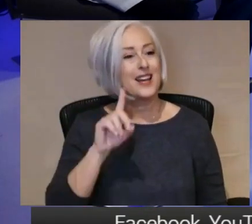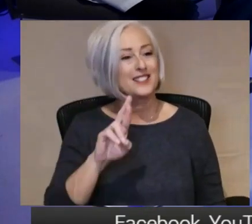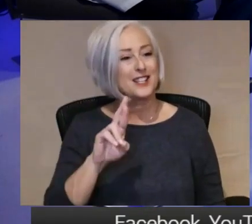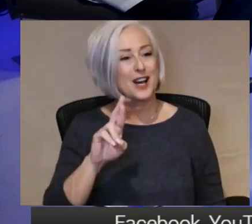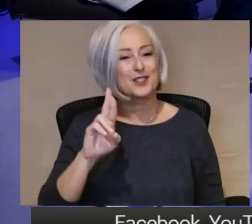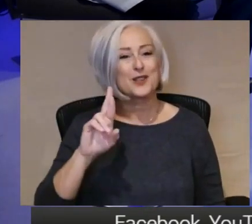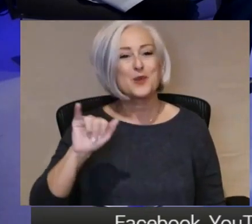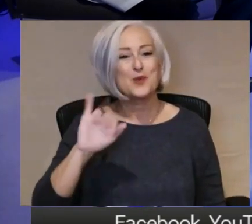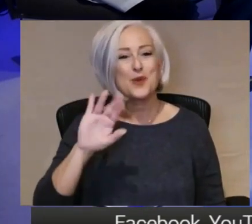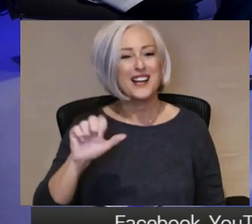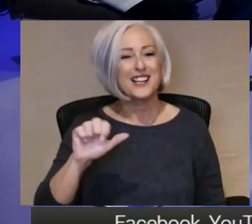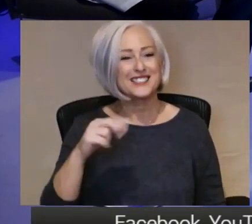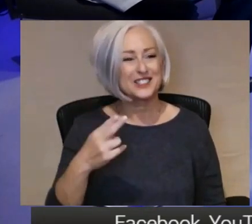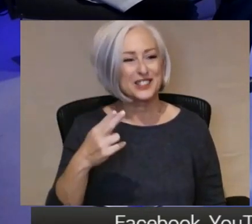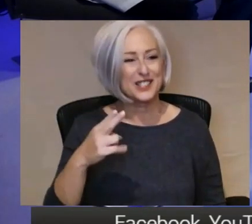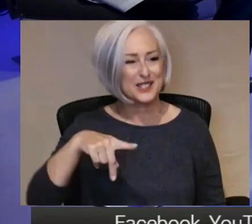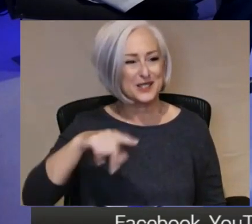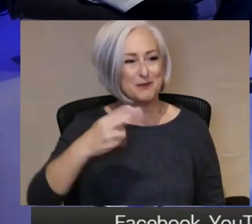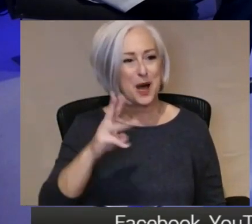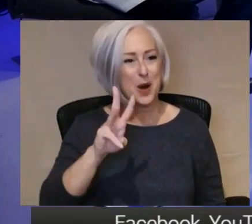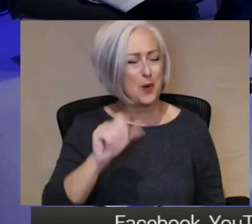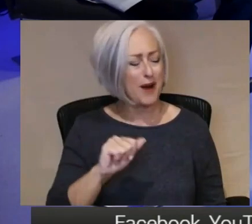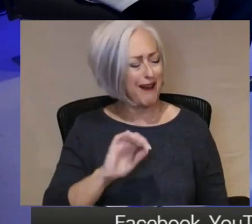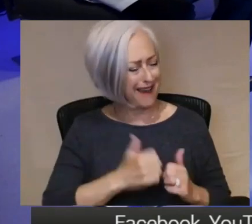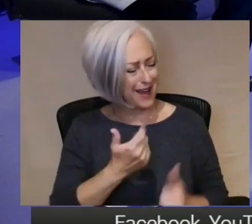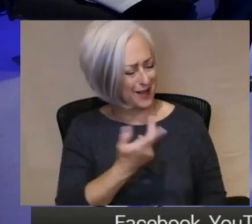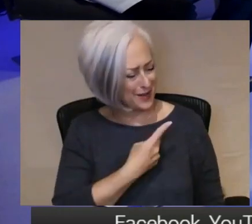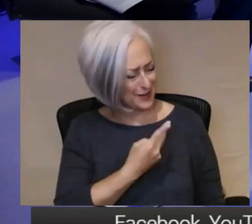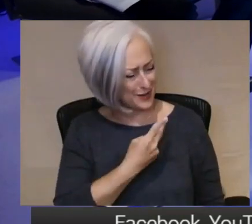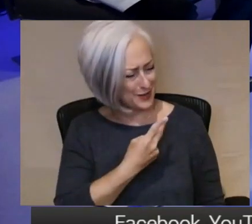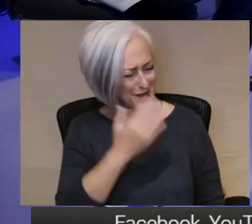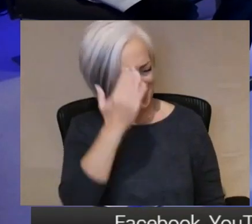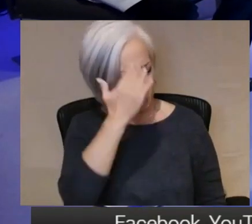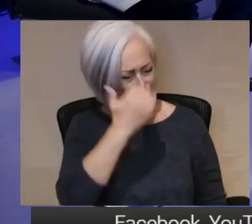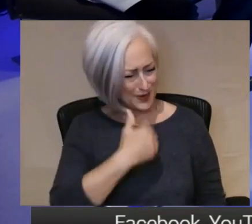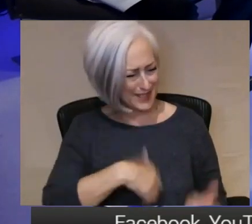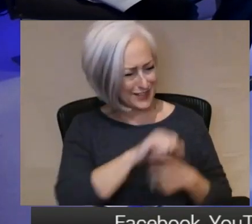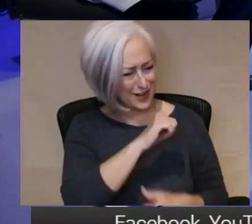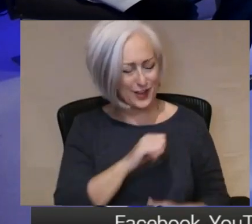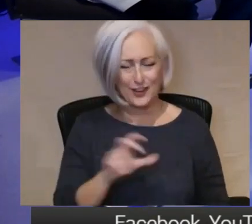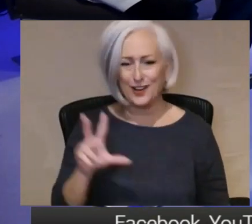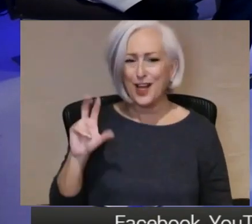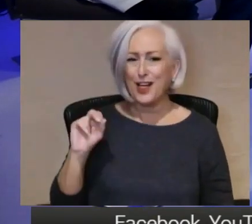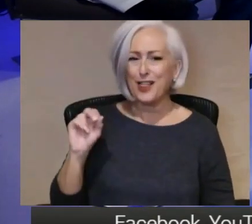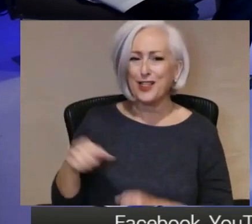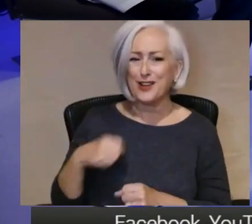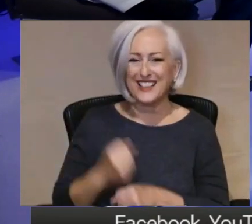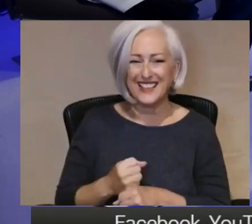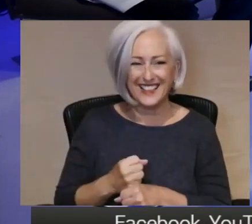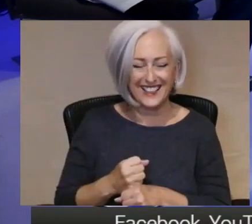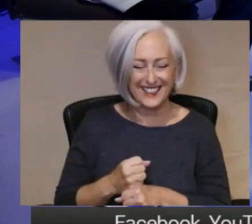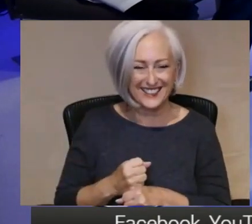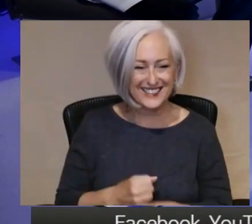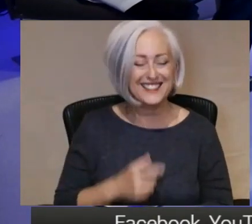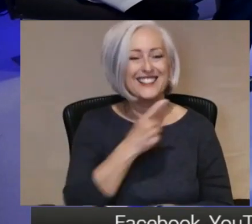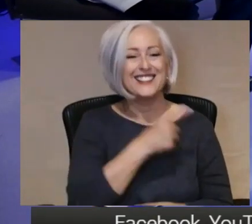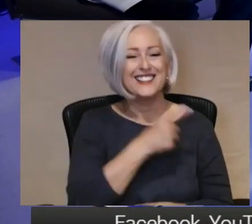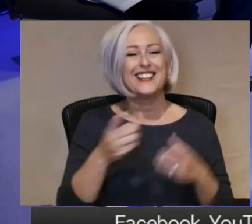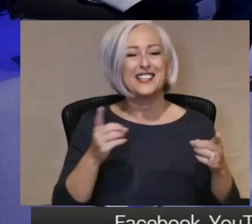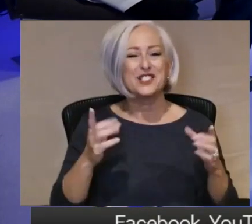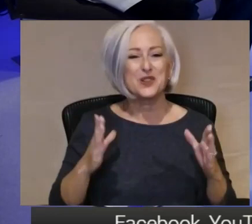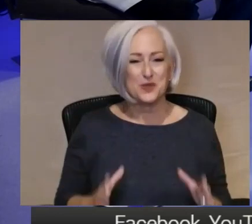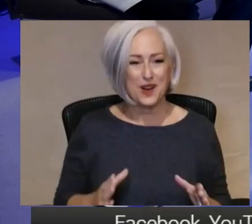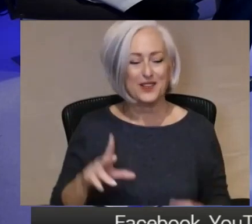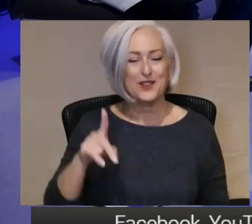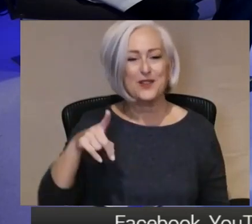Pahwa, 30 years we've known each other. Dr. Pahwa, a neurologist and director of the Parkinsonian Disease and Movement